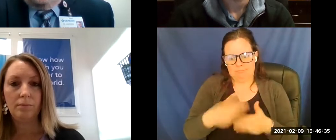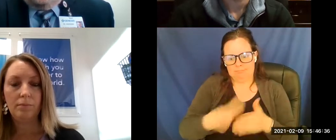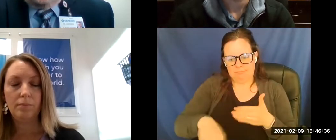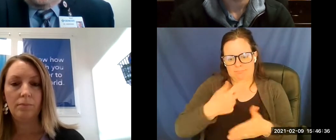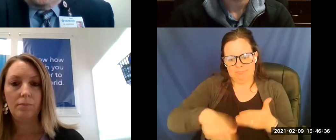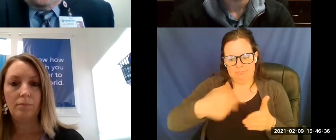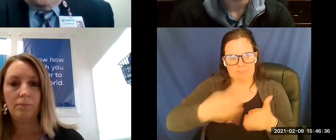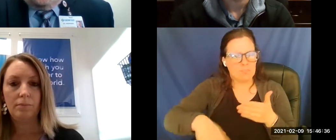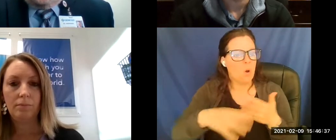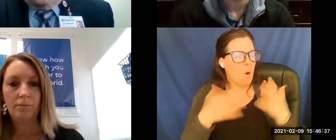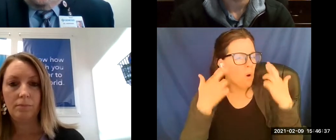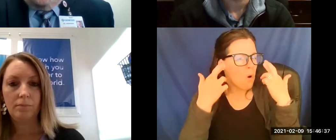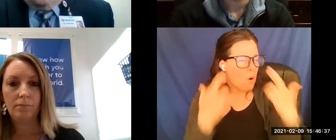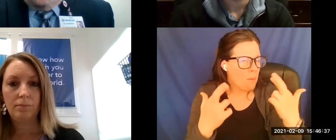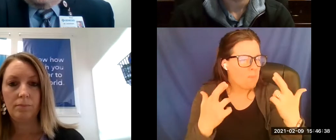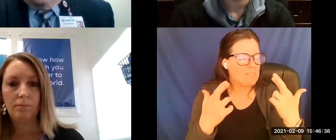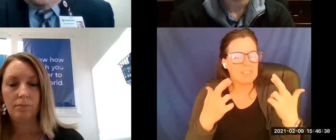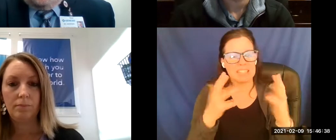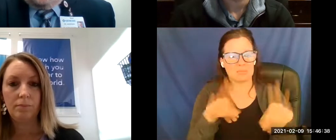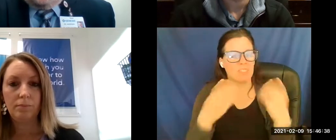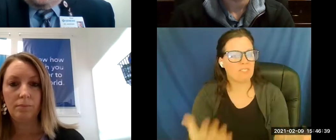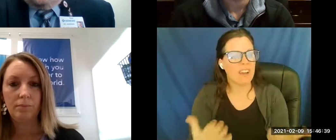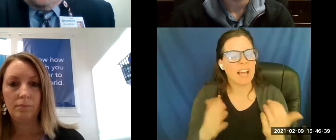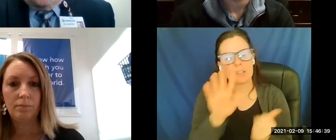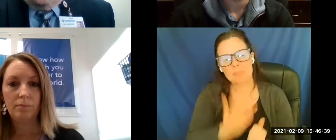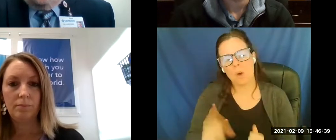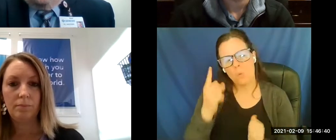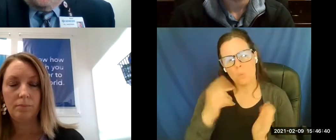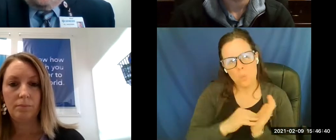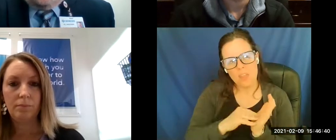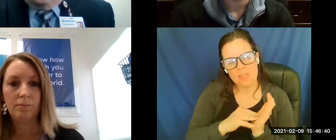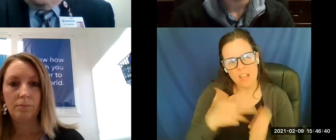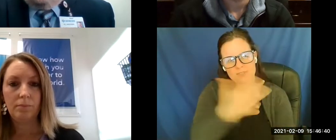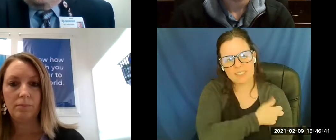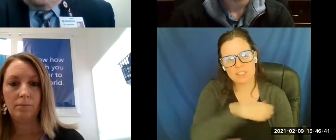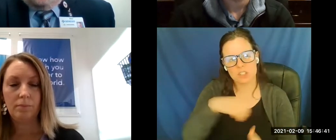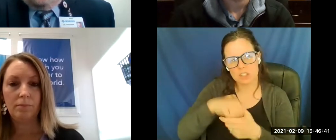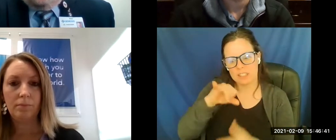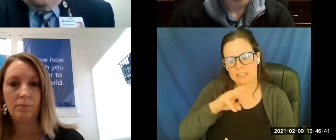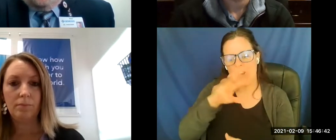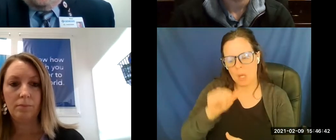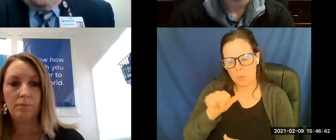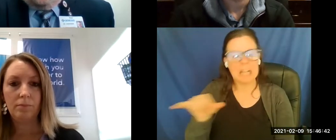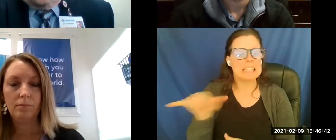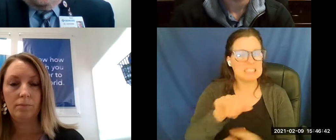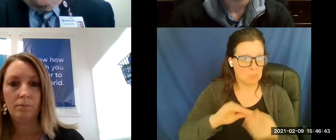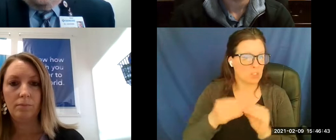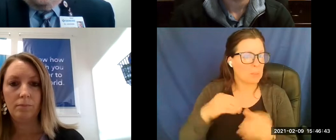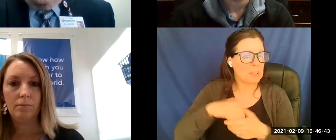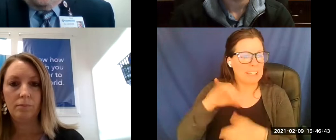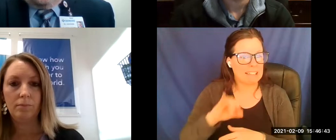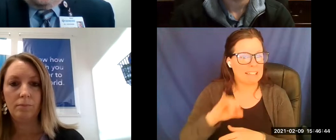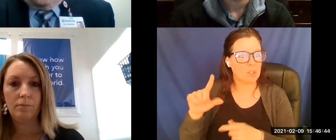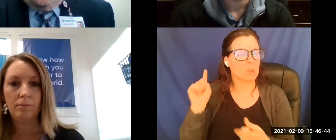to administer somewhere around 1,000 vaccinations in Iowa and a similar number in Illinois to the